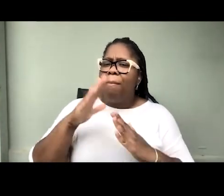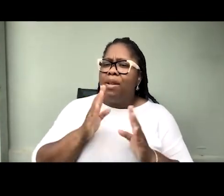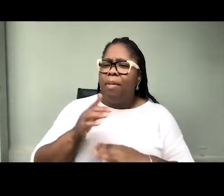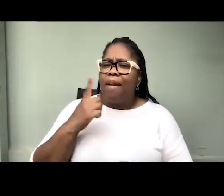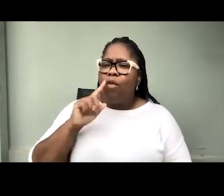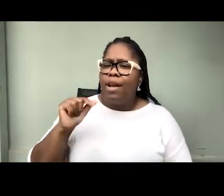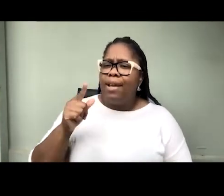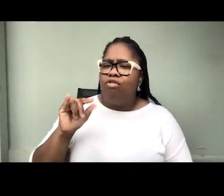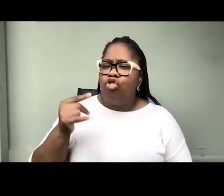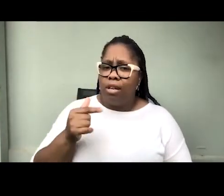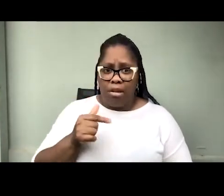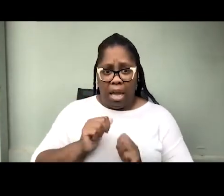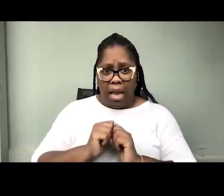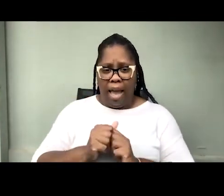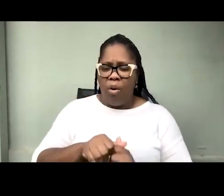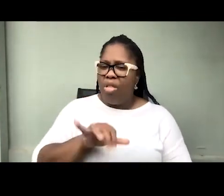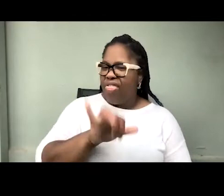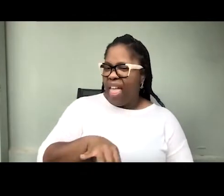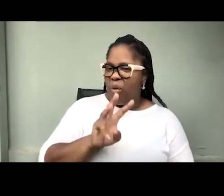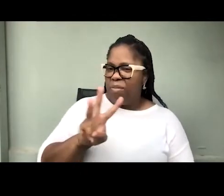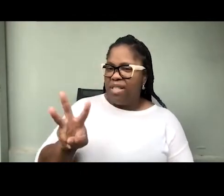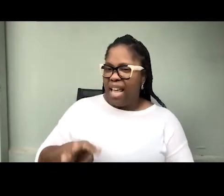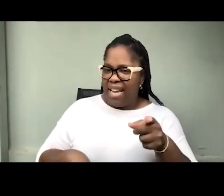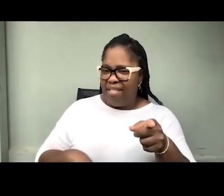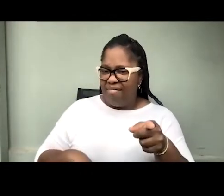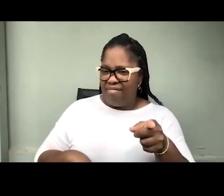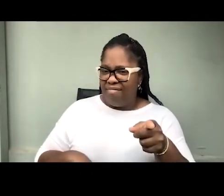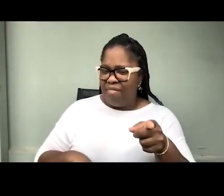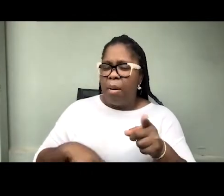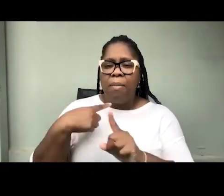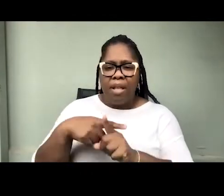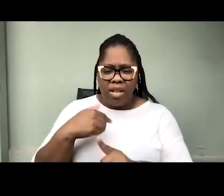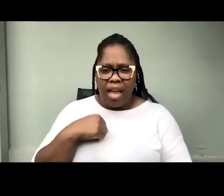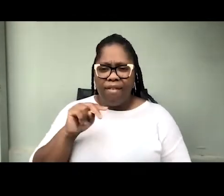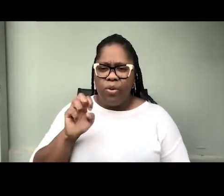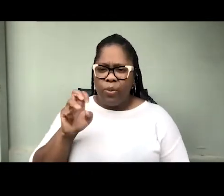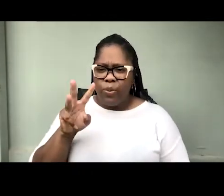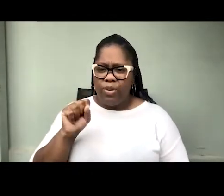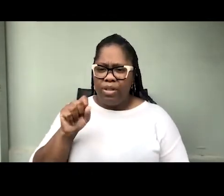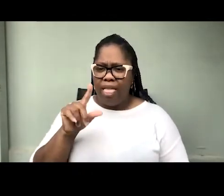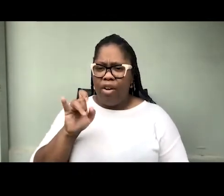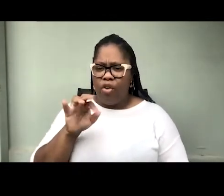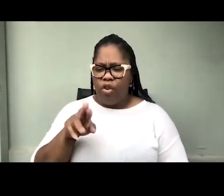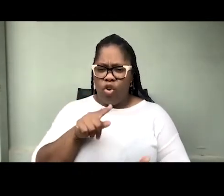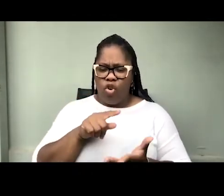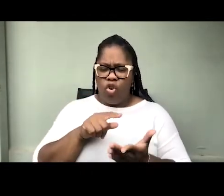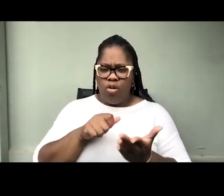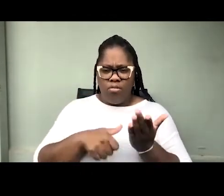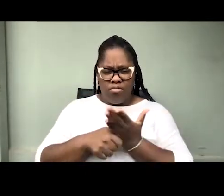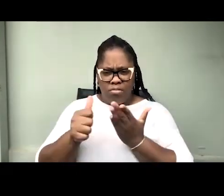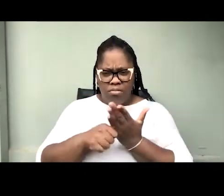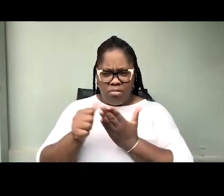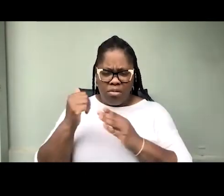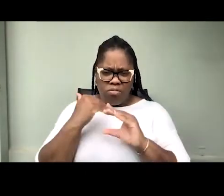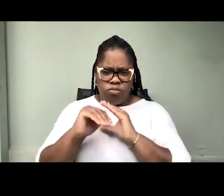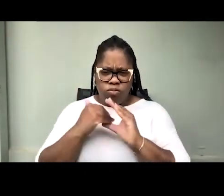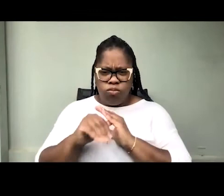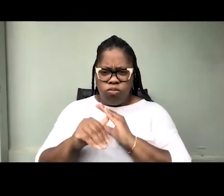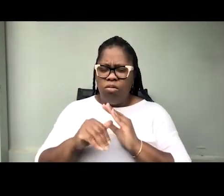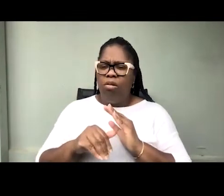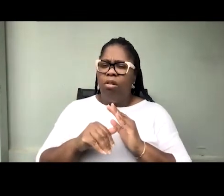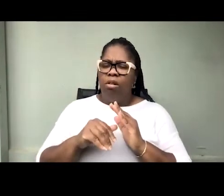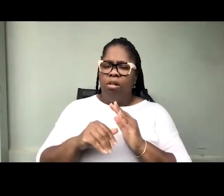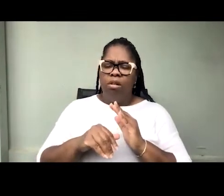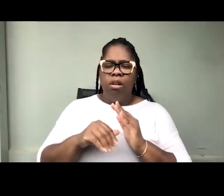Just visit that website. We also have a newsletter, goes out maybe once a week or so. And then you can always email